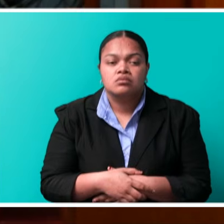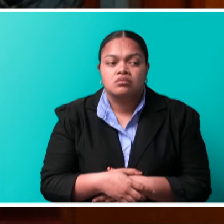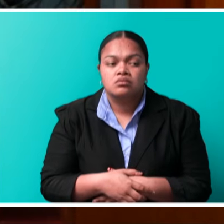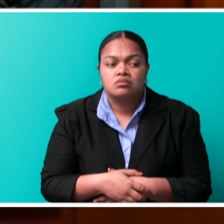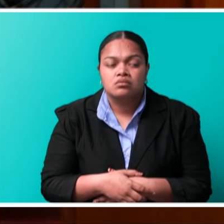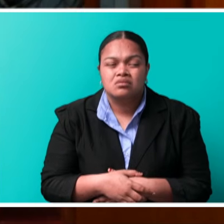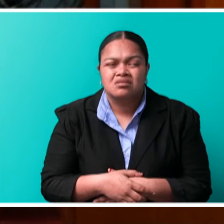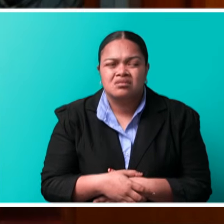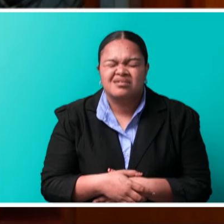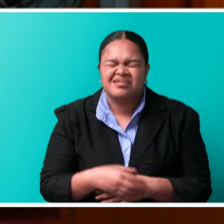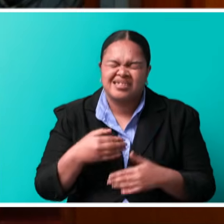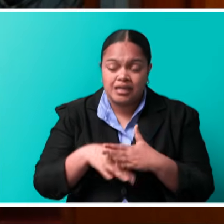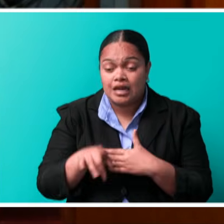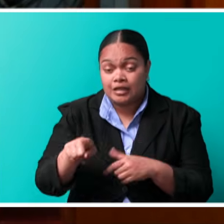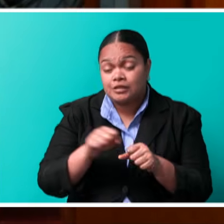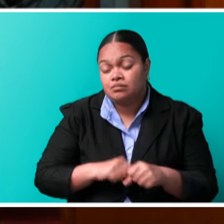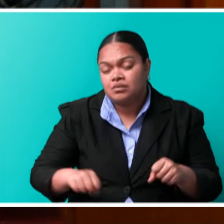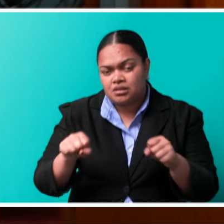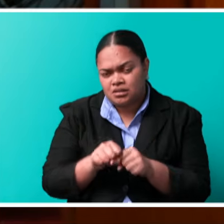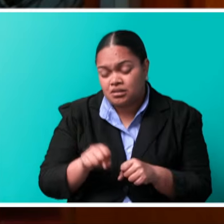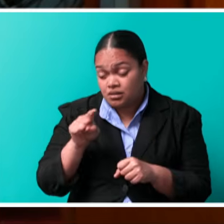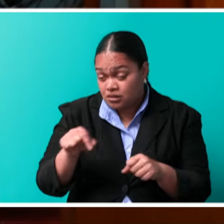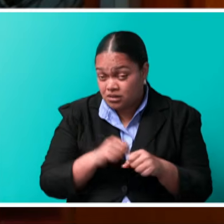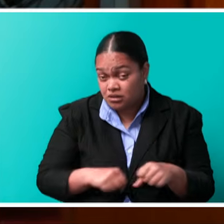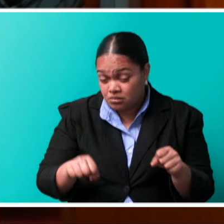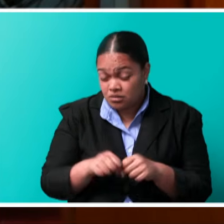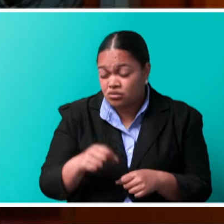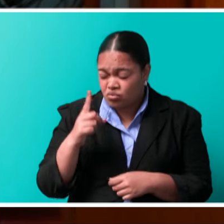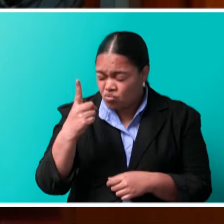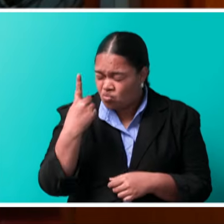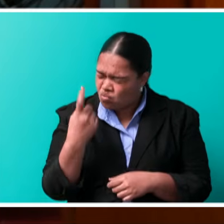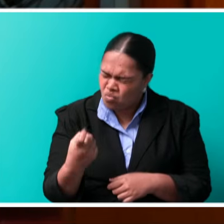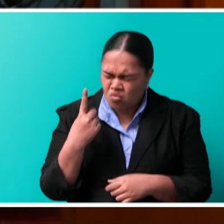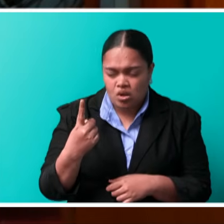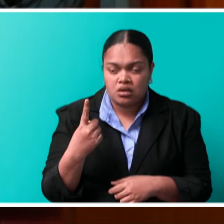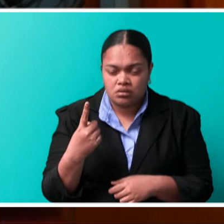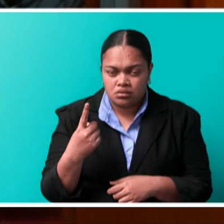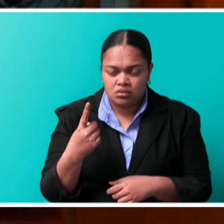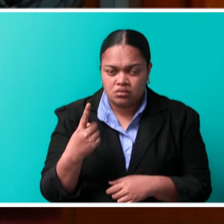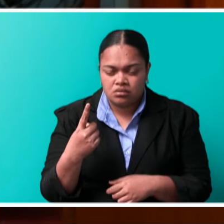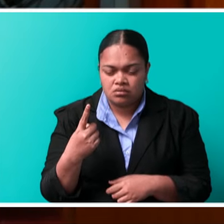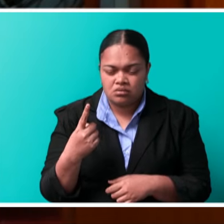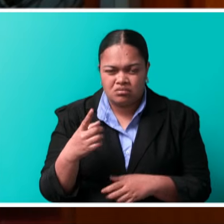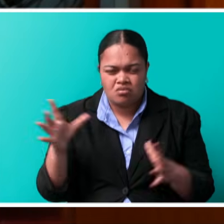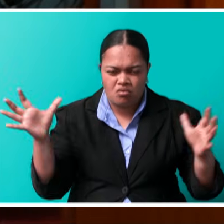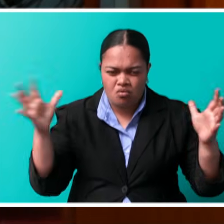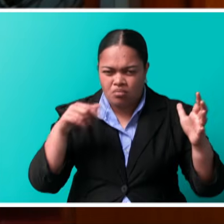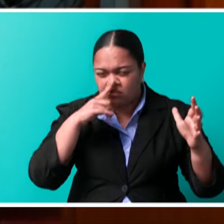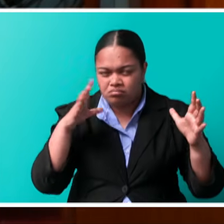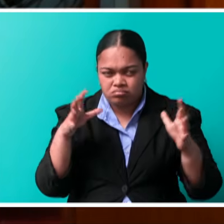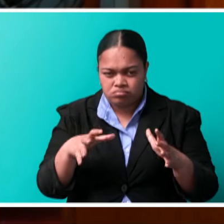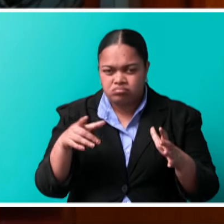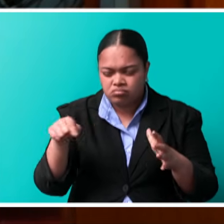exist in a space. That space depends on one single component, and that I call it our vital ground as a